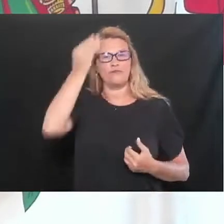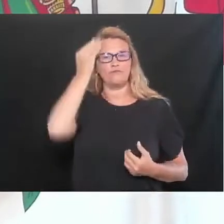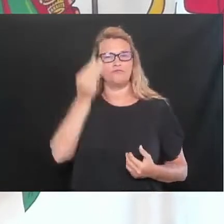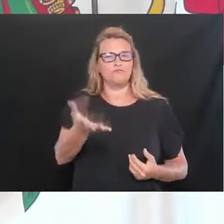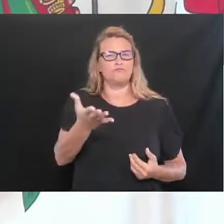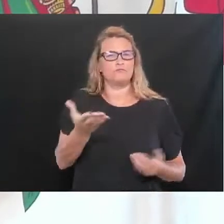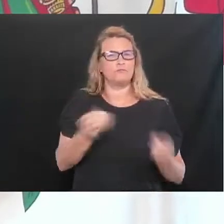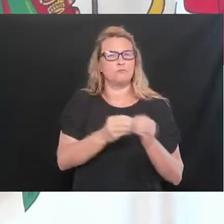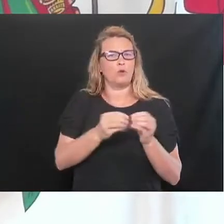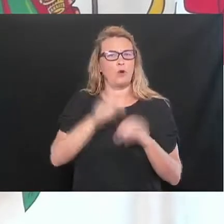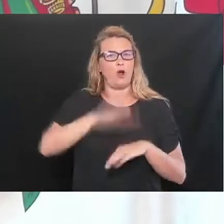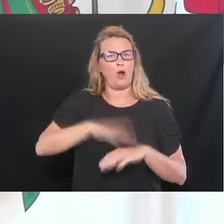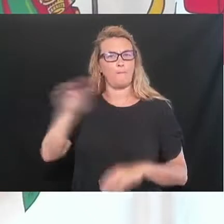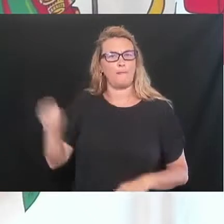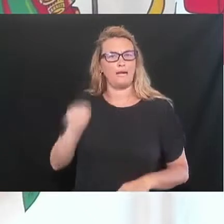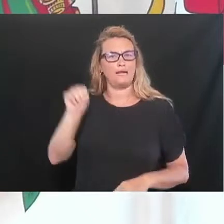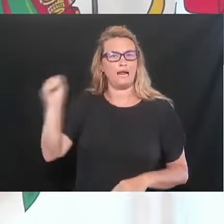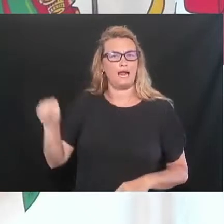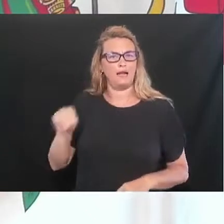on that.